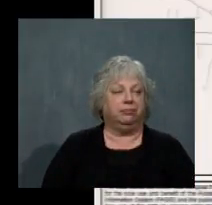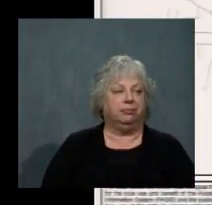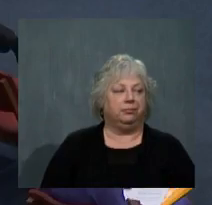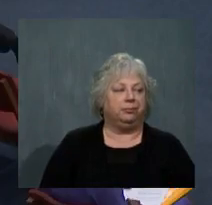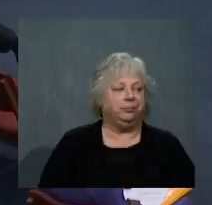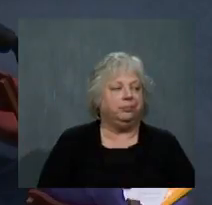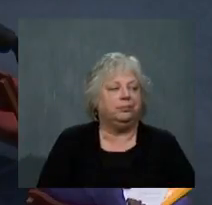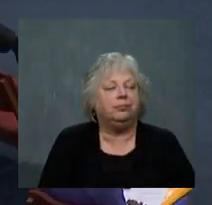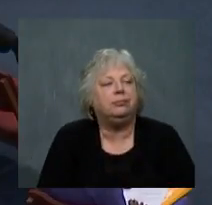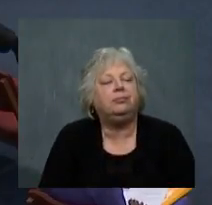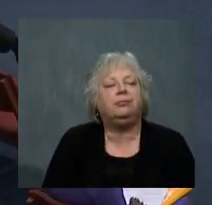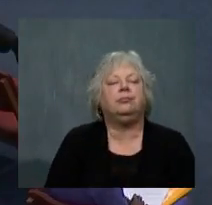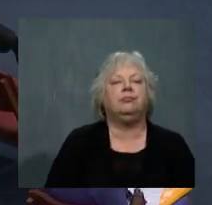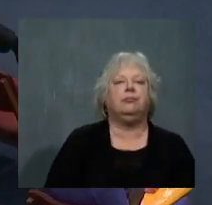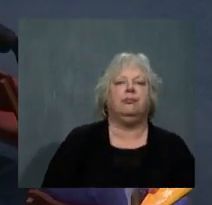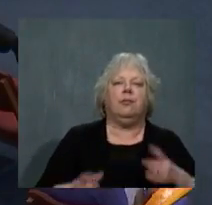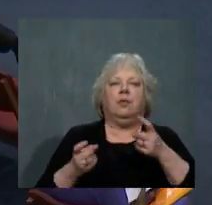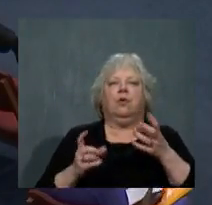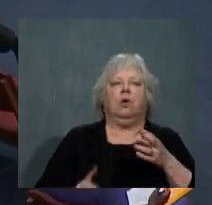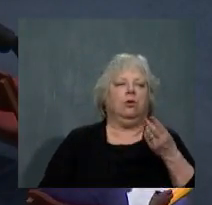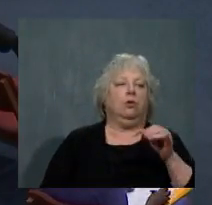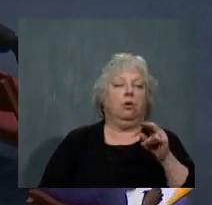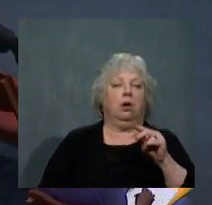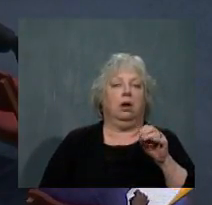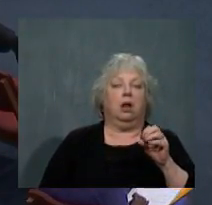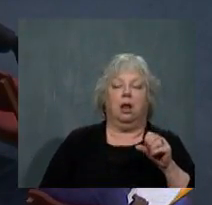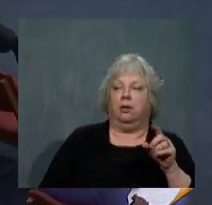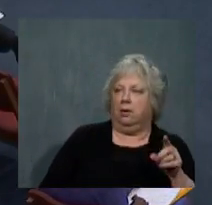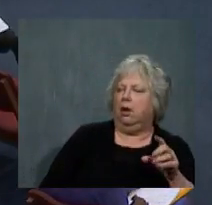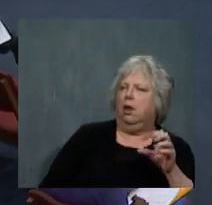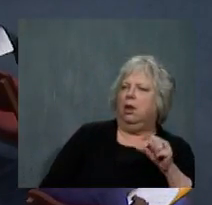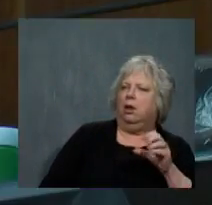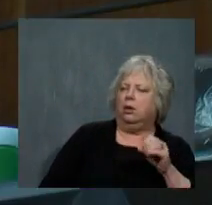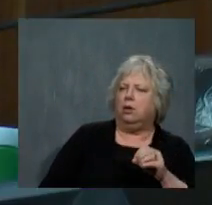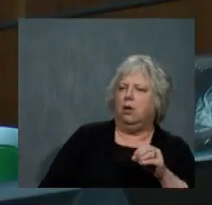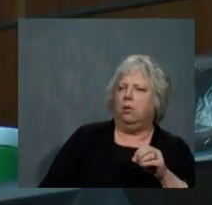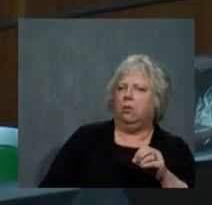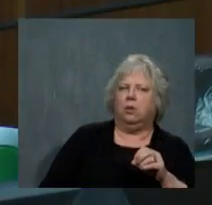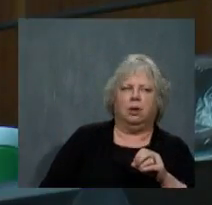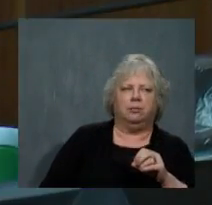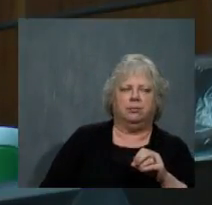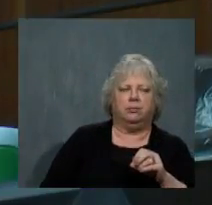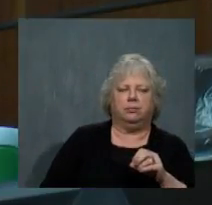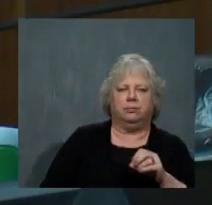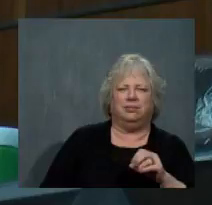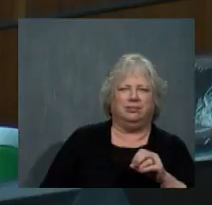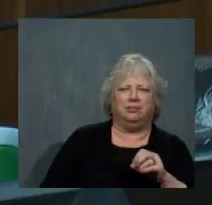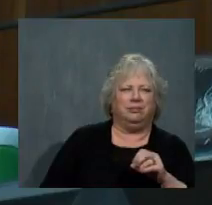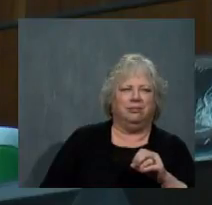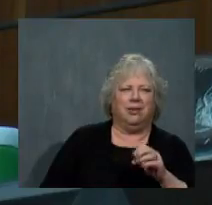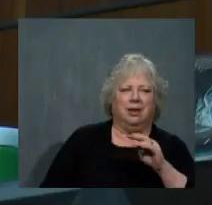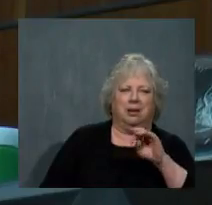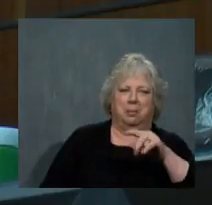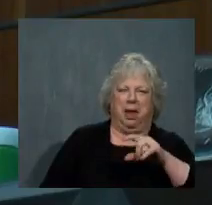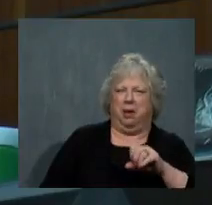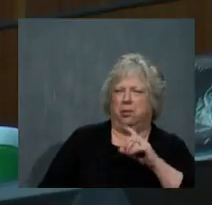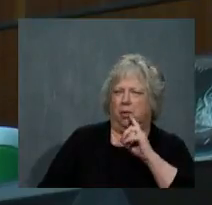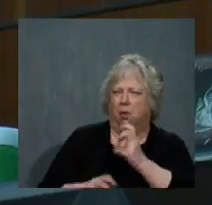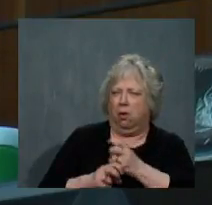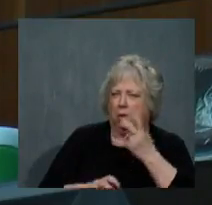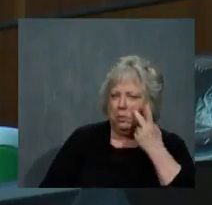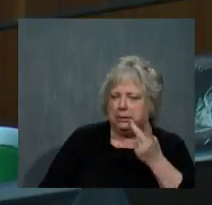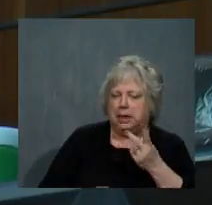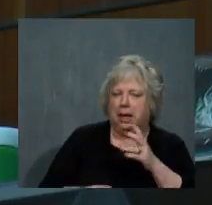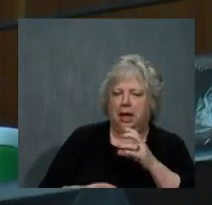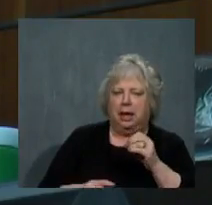Director Hines? So on the one, I guess it's I'm trying, these maps are real hard to say. I guess